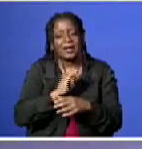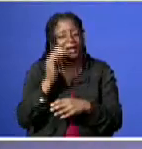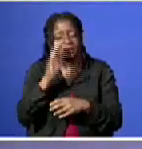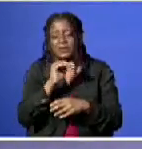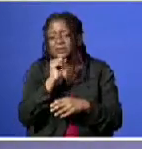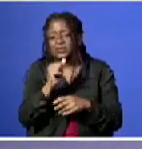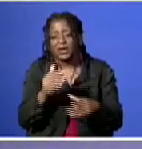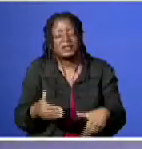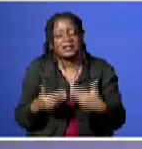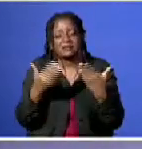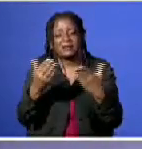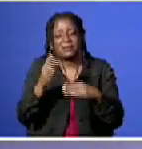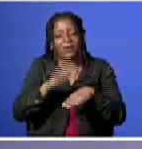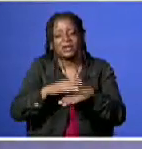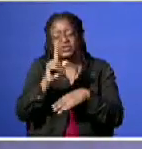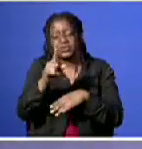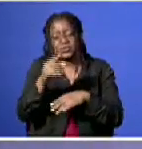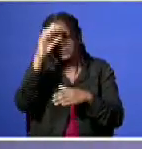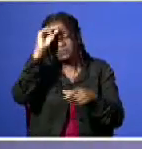give up on you anymore.